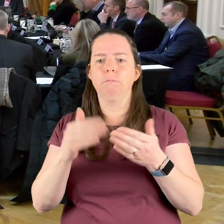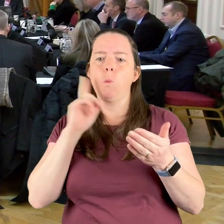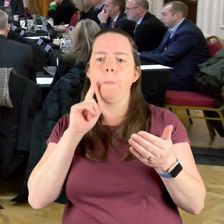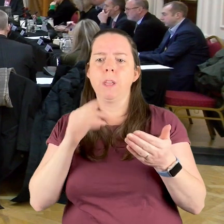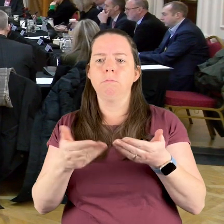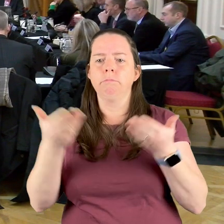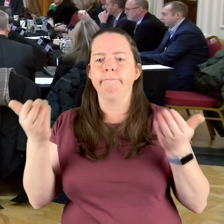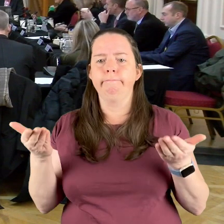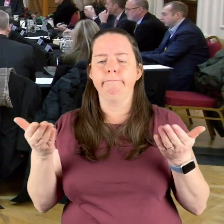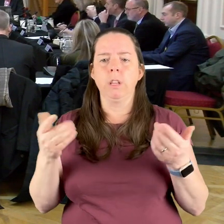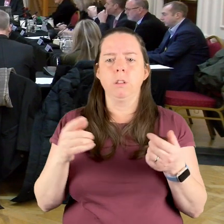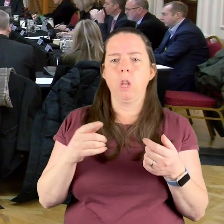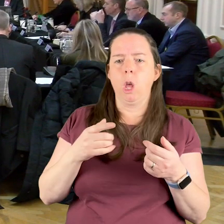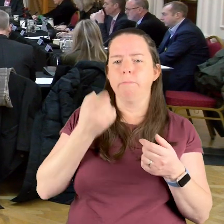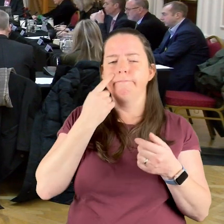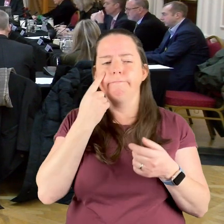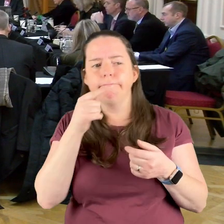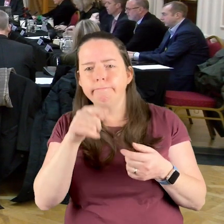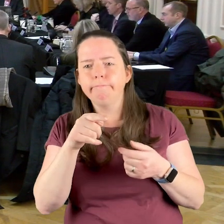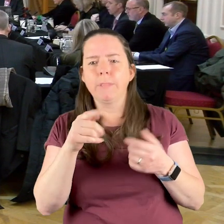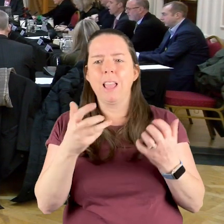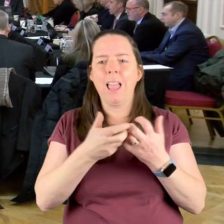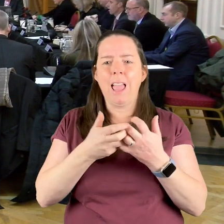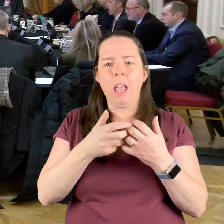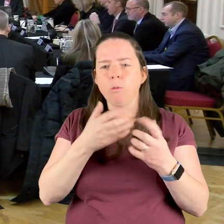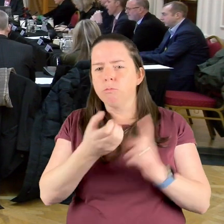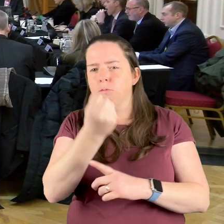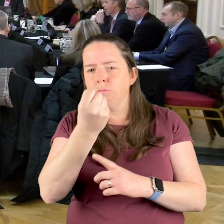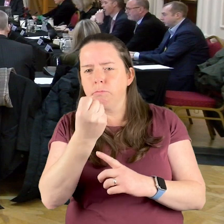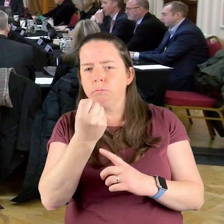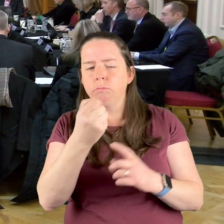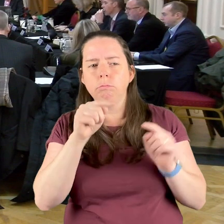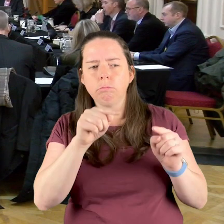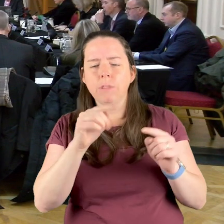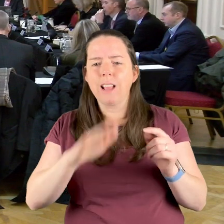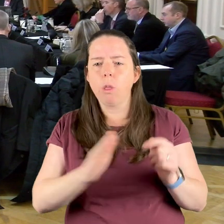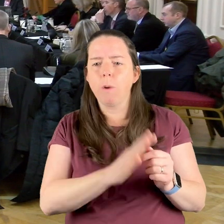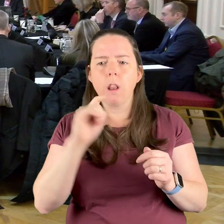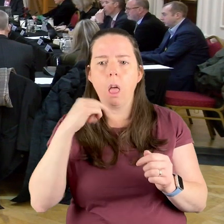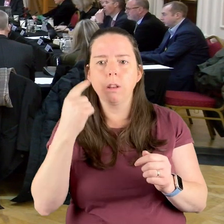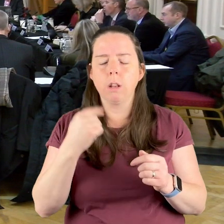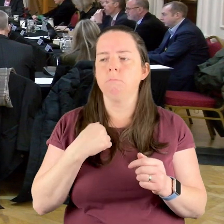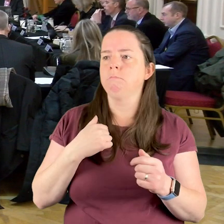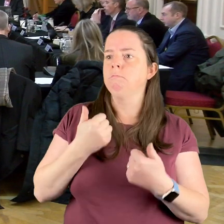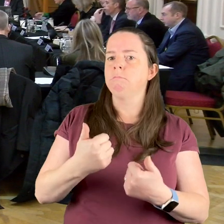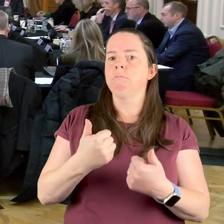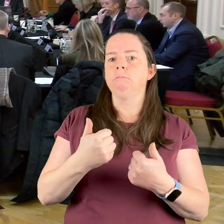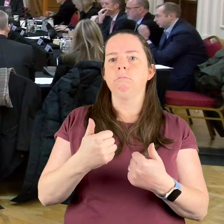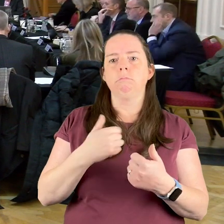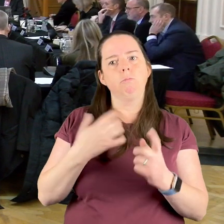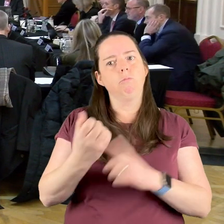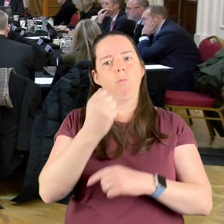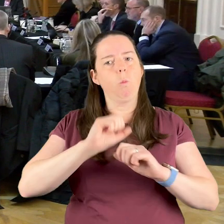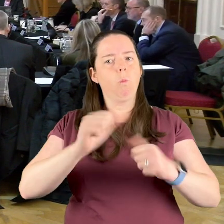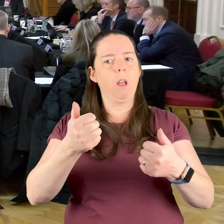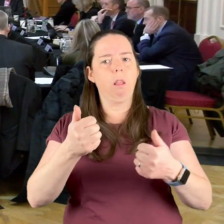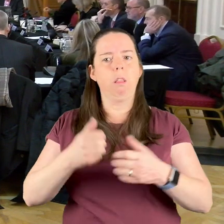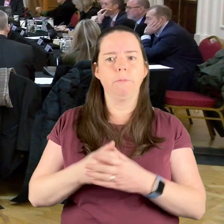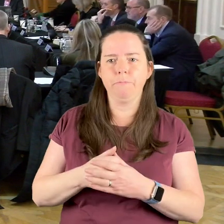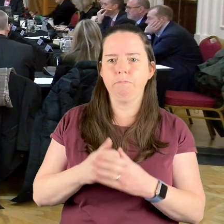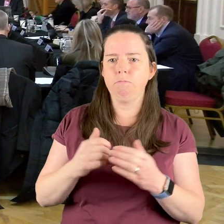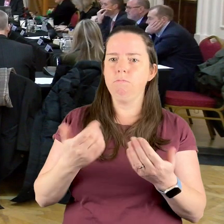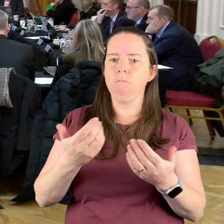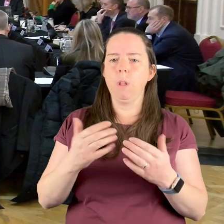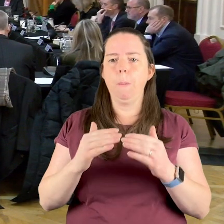a good one to actually look into in terms of how we are being in Southwest London. And I'm glad to say we are doing very well. We